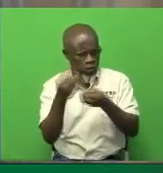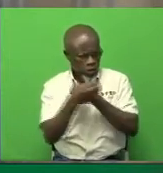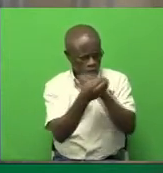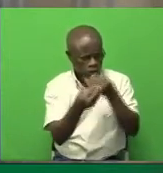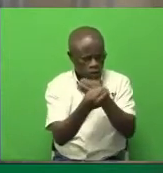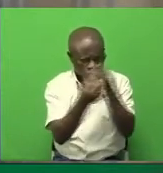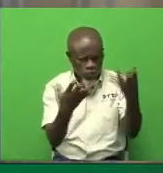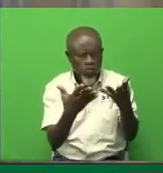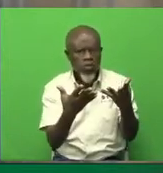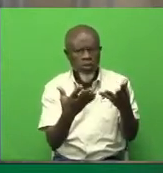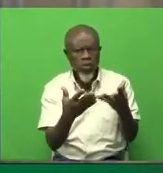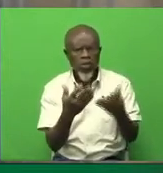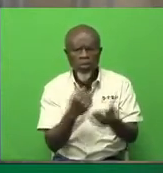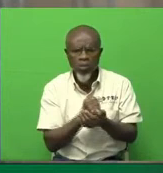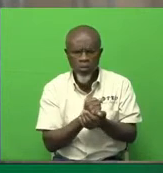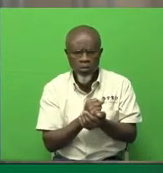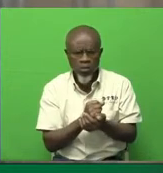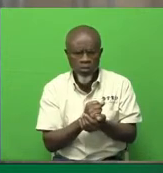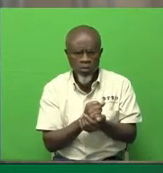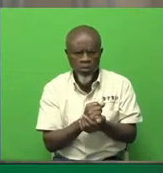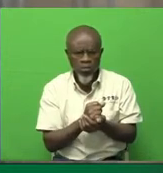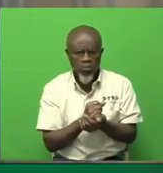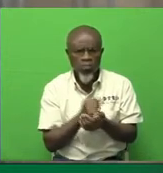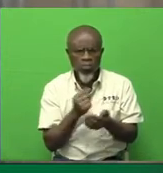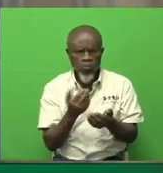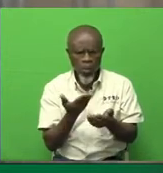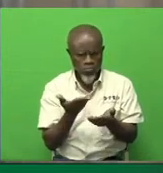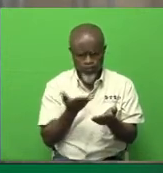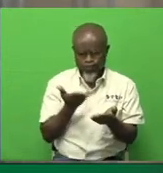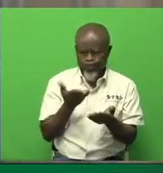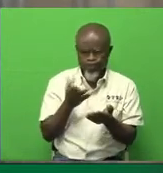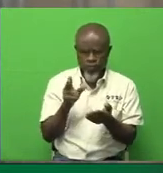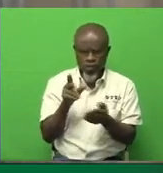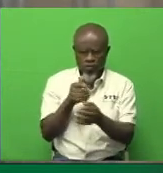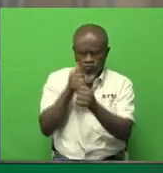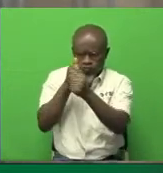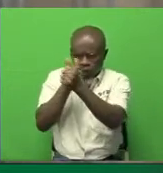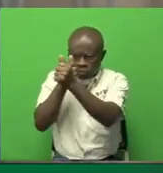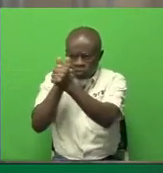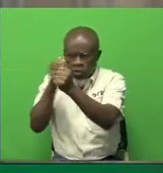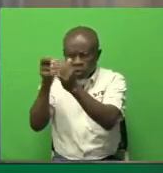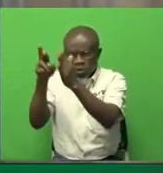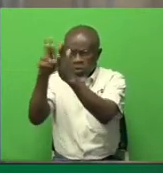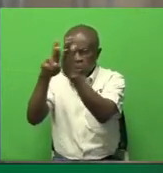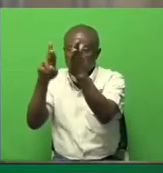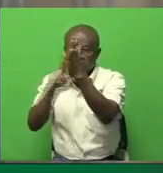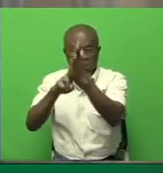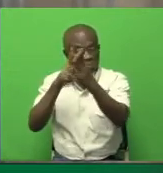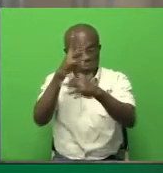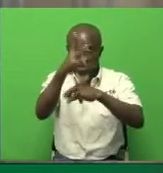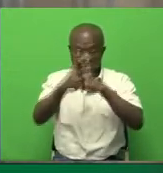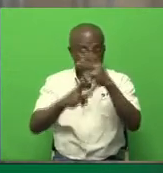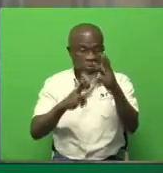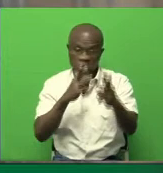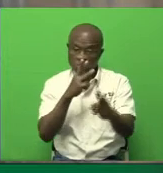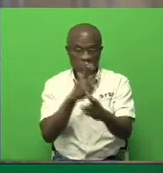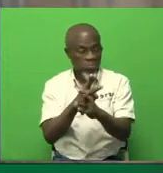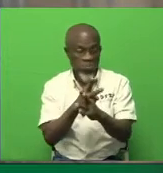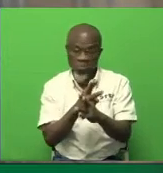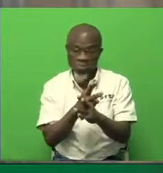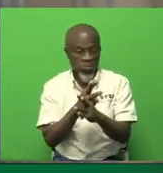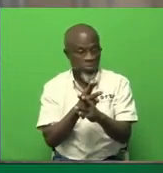in keeping the guidelines of international good governance practices in National statistical statistical